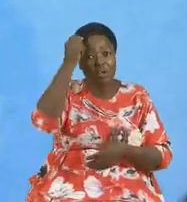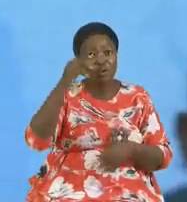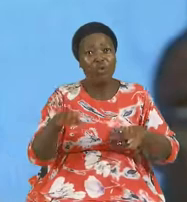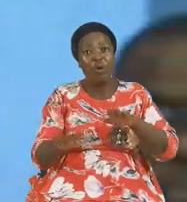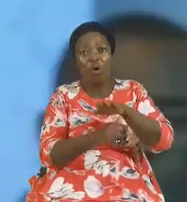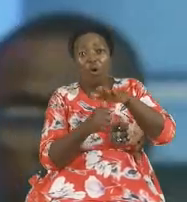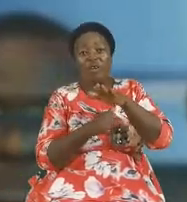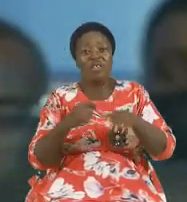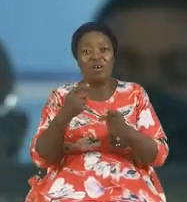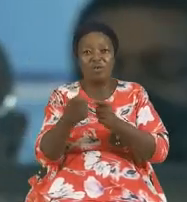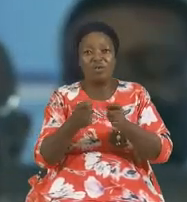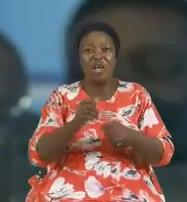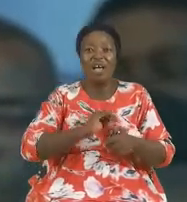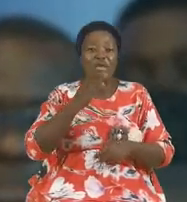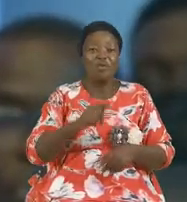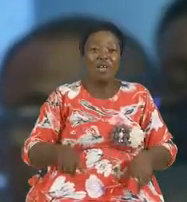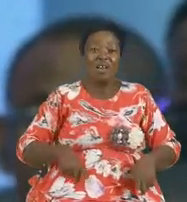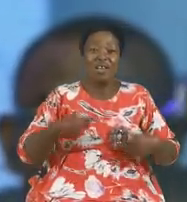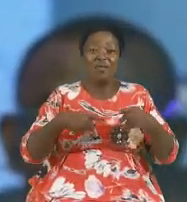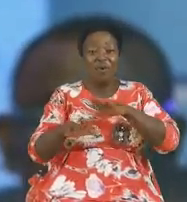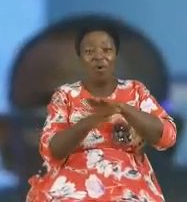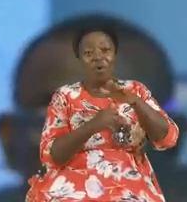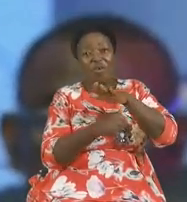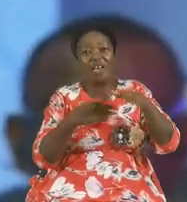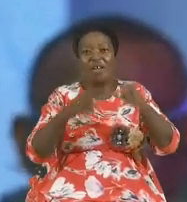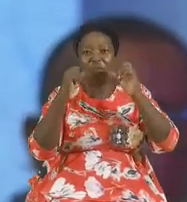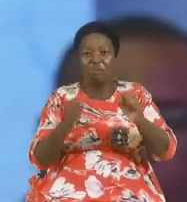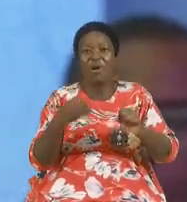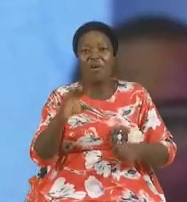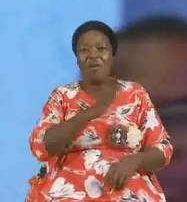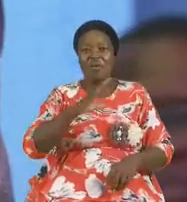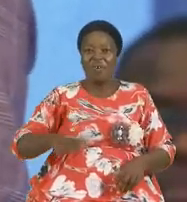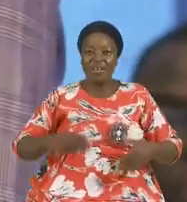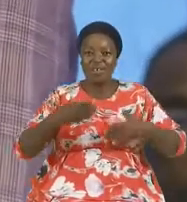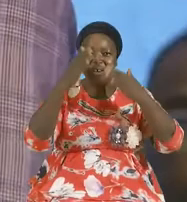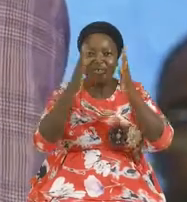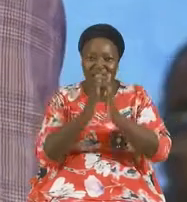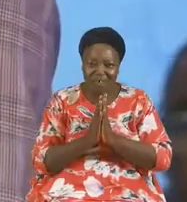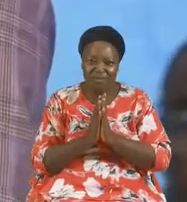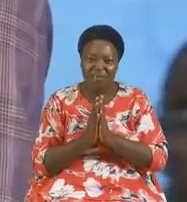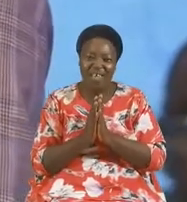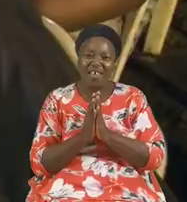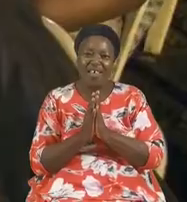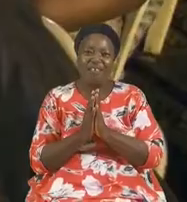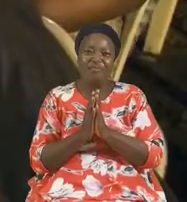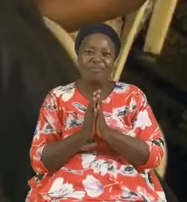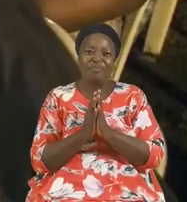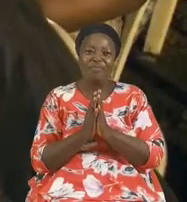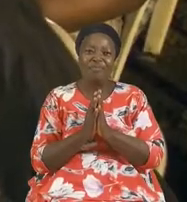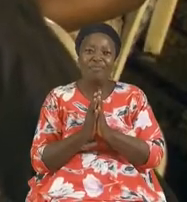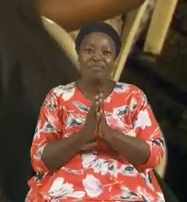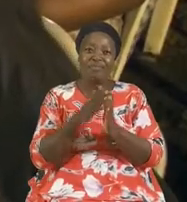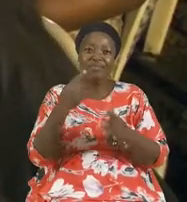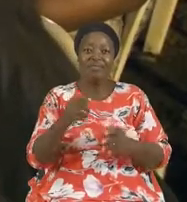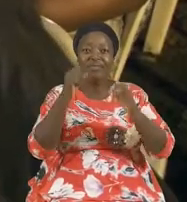I must put that thought under control. I'm going to live under the power of Christ.